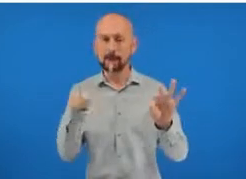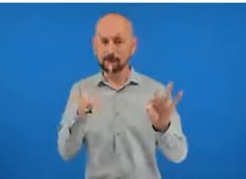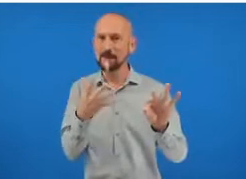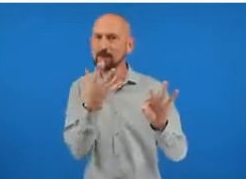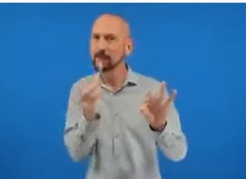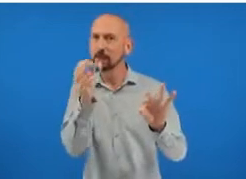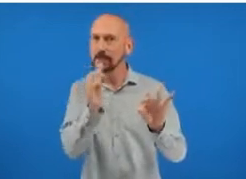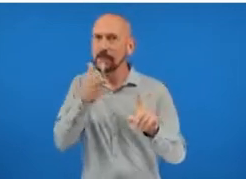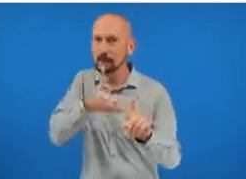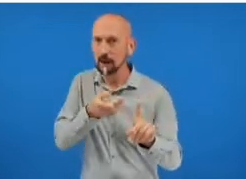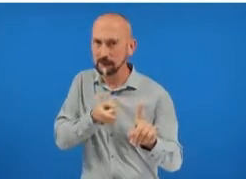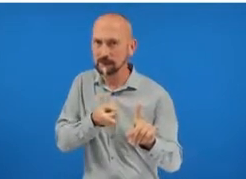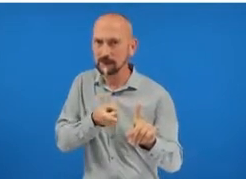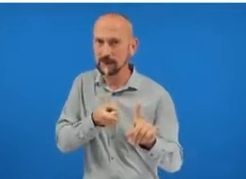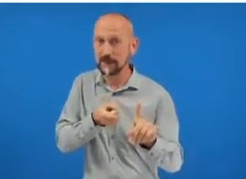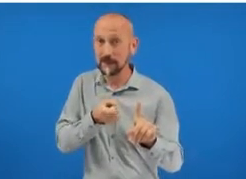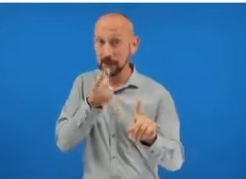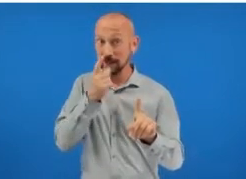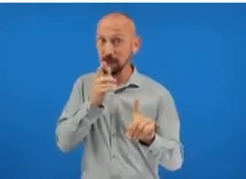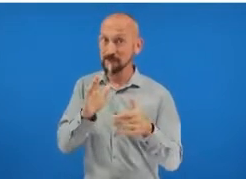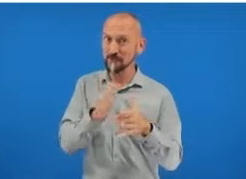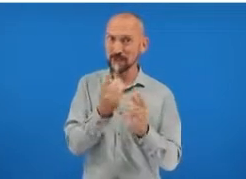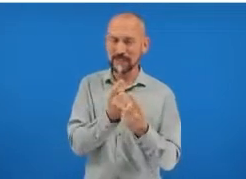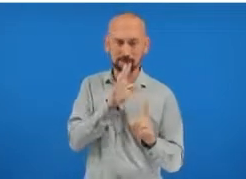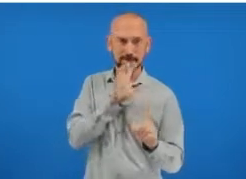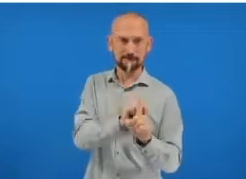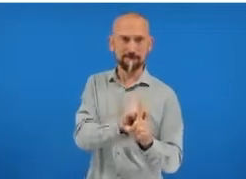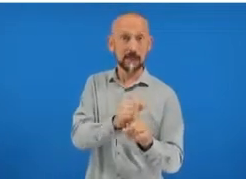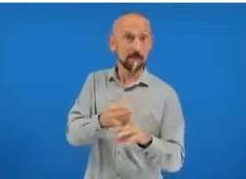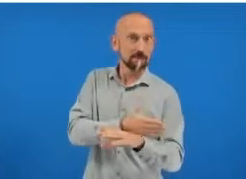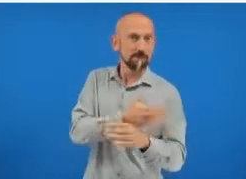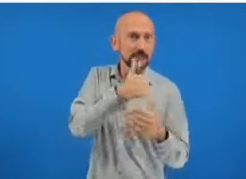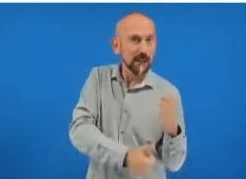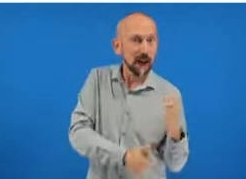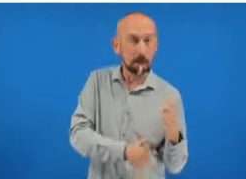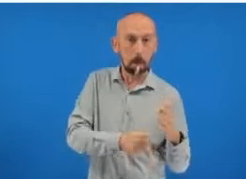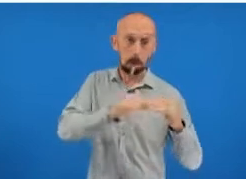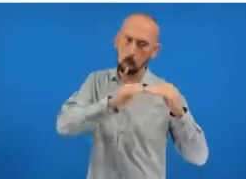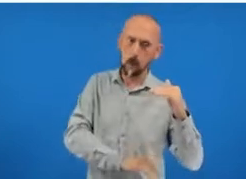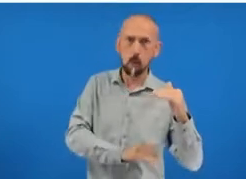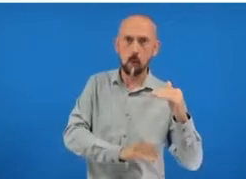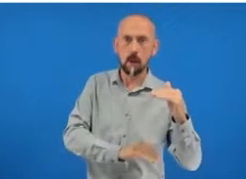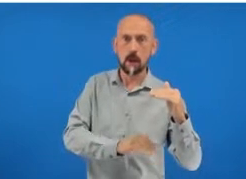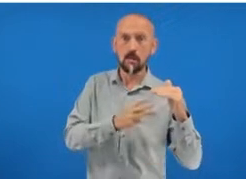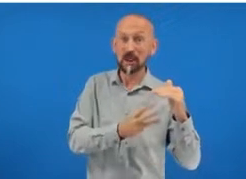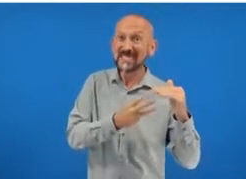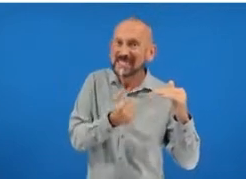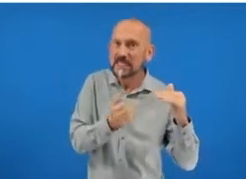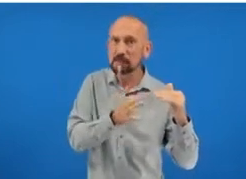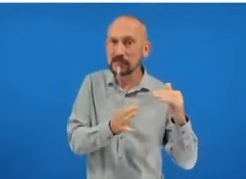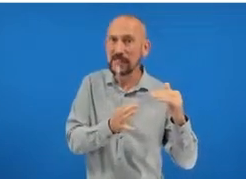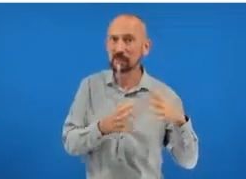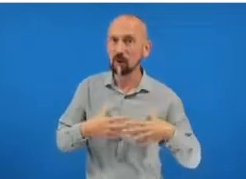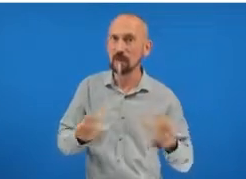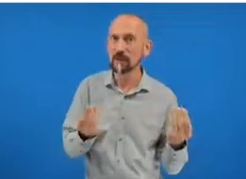notice is that we were nowhere near it at the start of the program, just 36% recovery. And if we